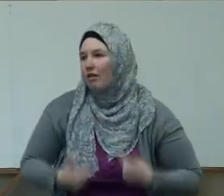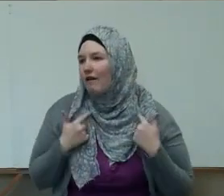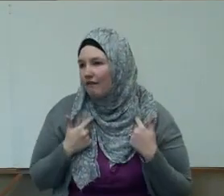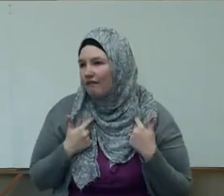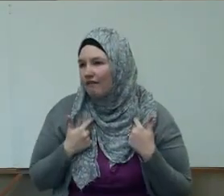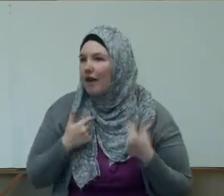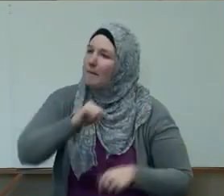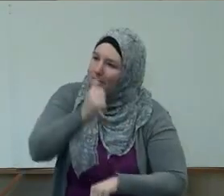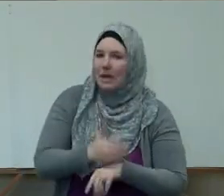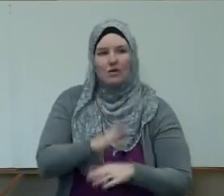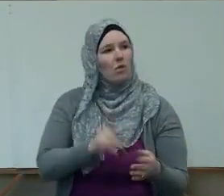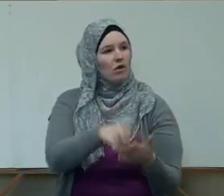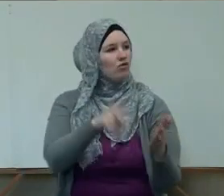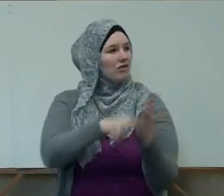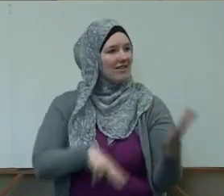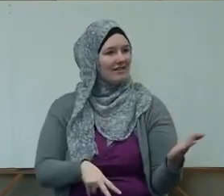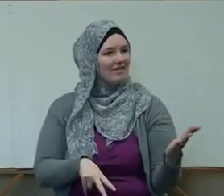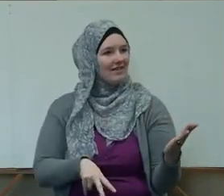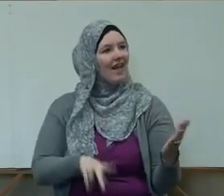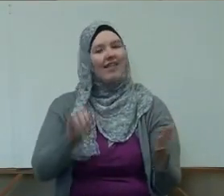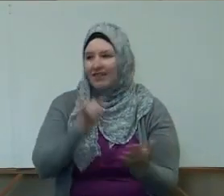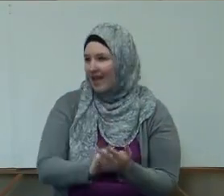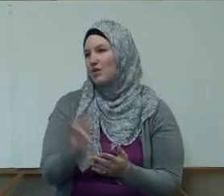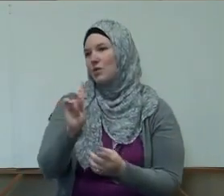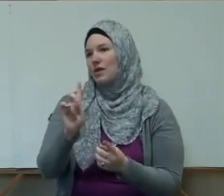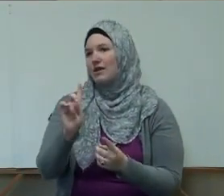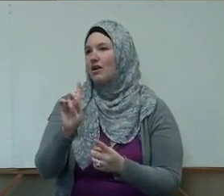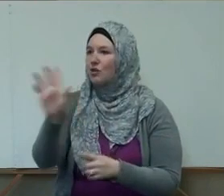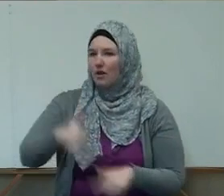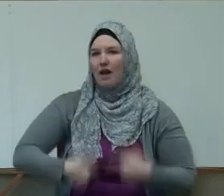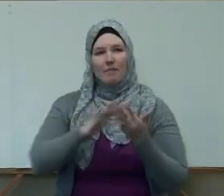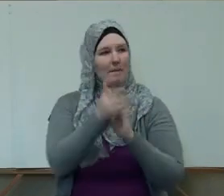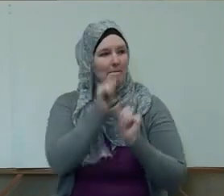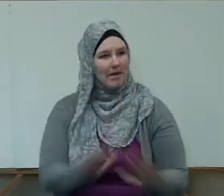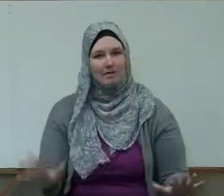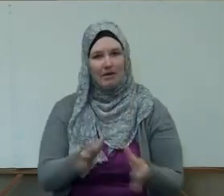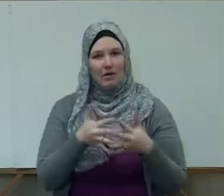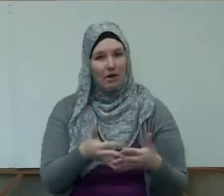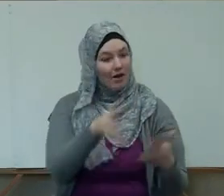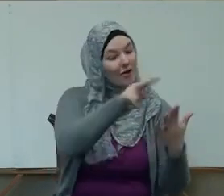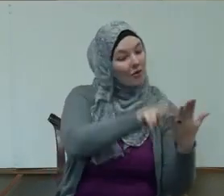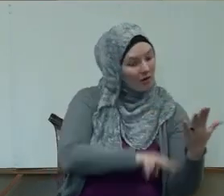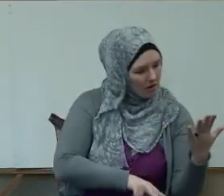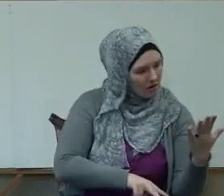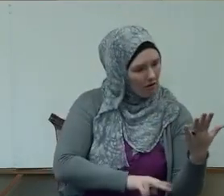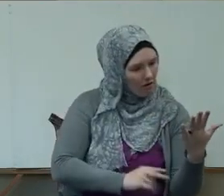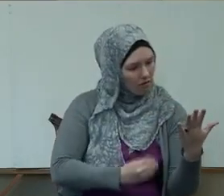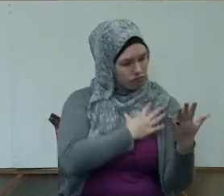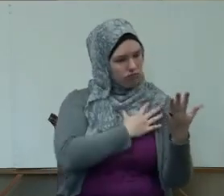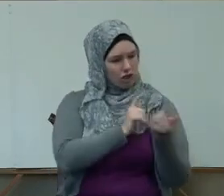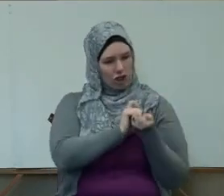you understand. That is where your life becomes blessed by the Quran, when the Quran shapes your